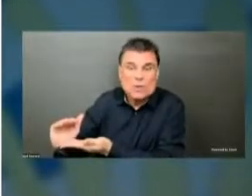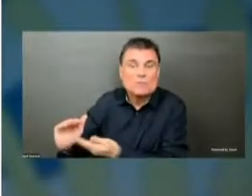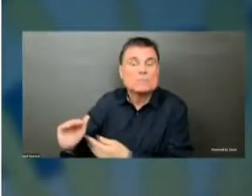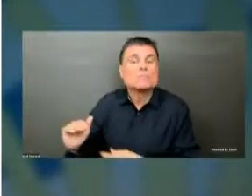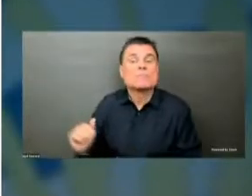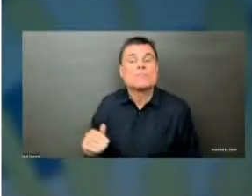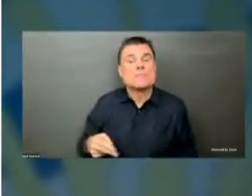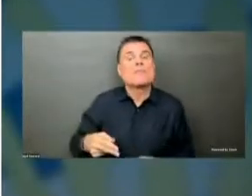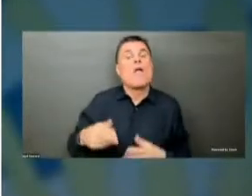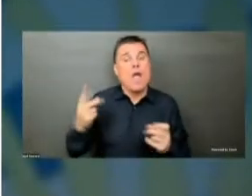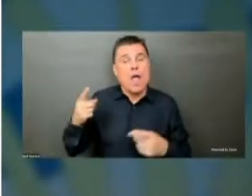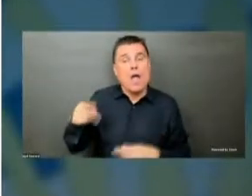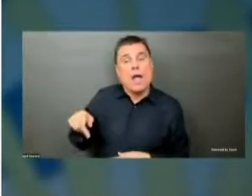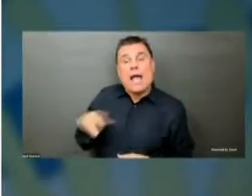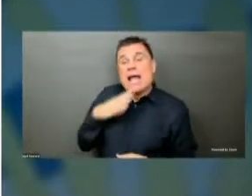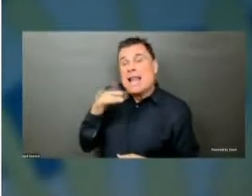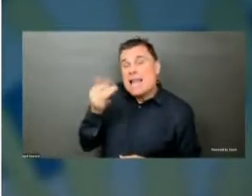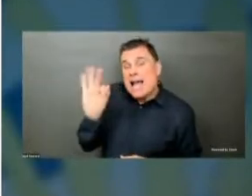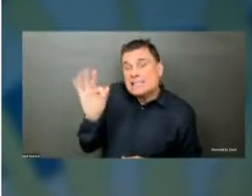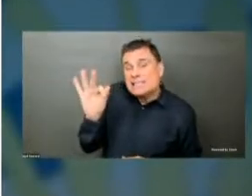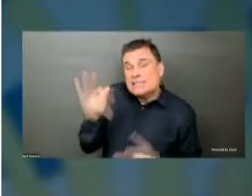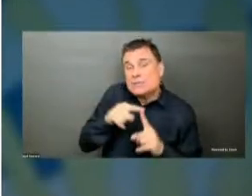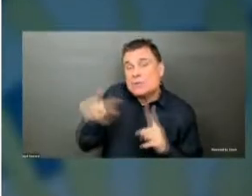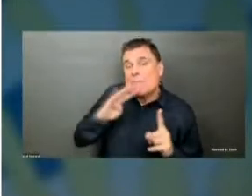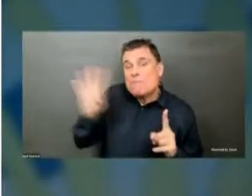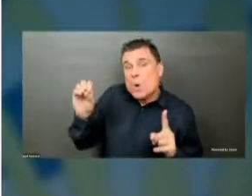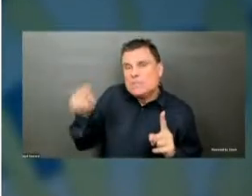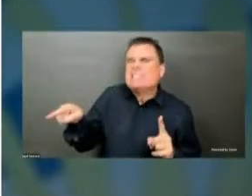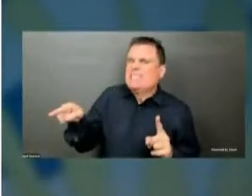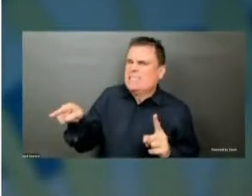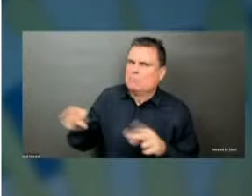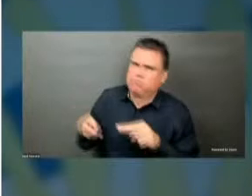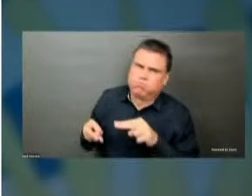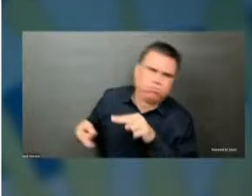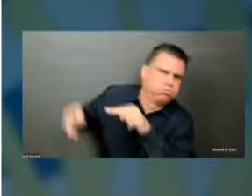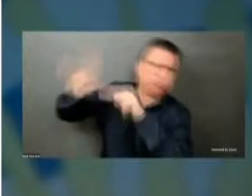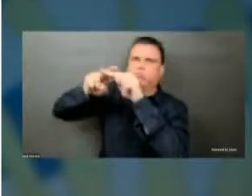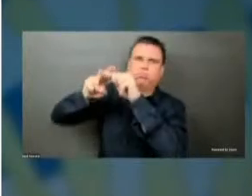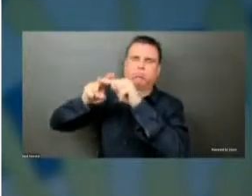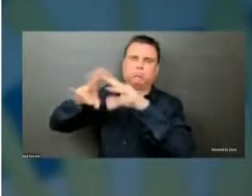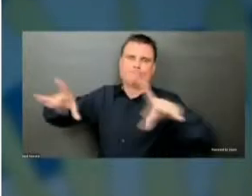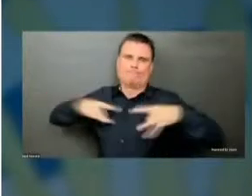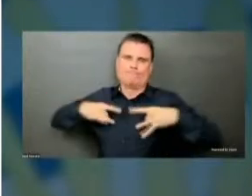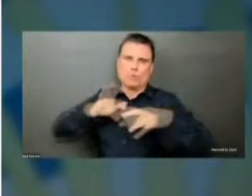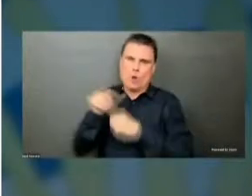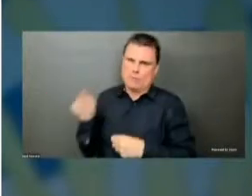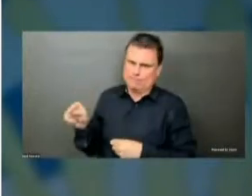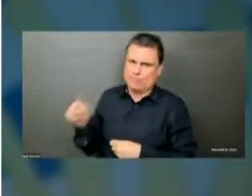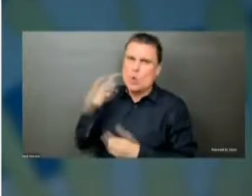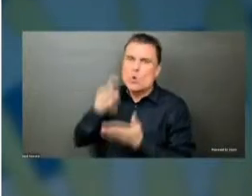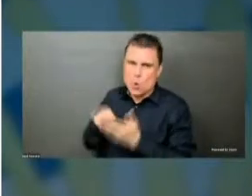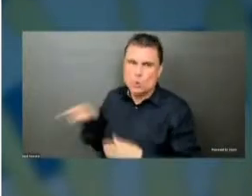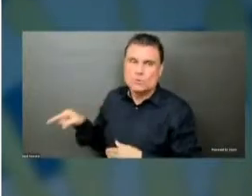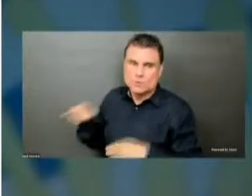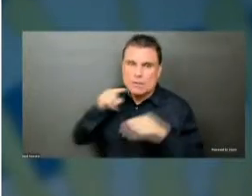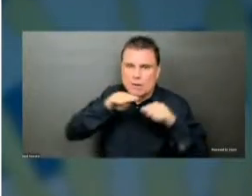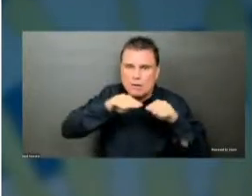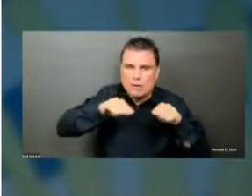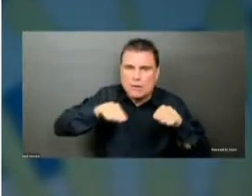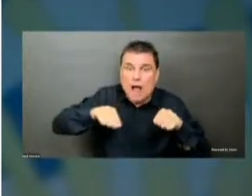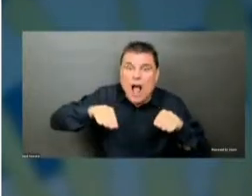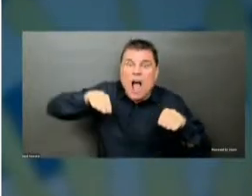as we talked about before. And again, we see a nice, steady, finally, decrease in transmission rates